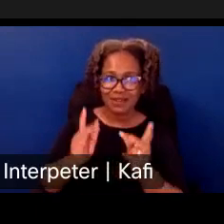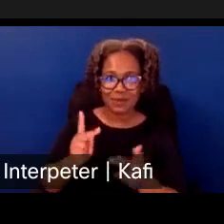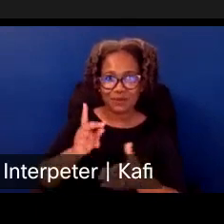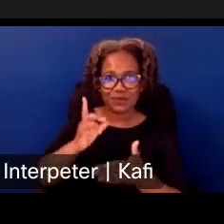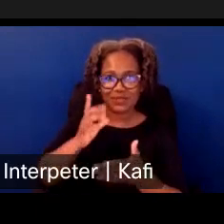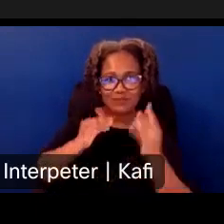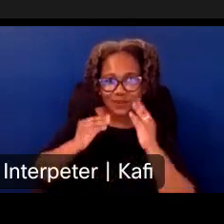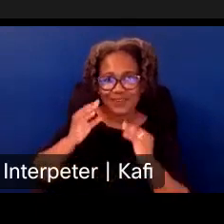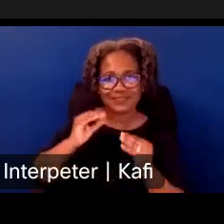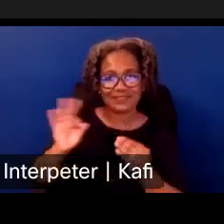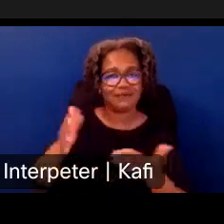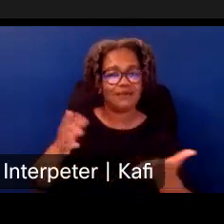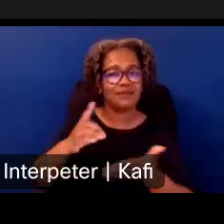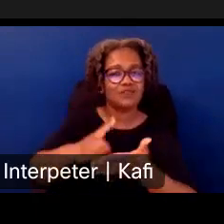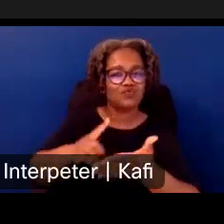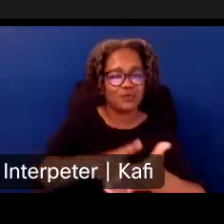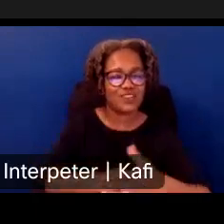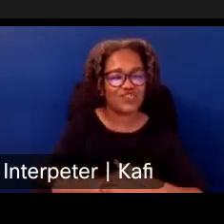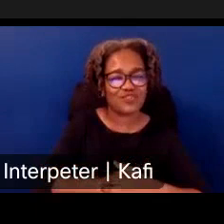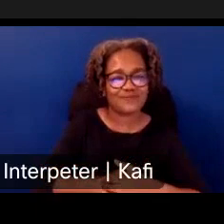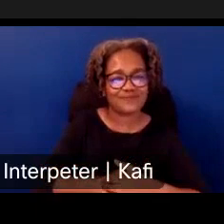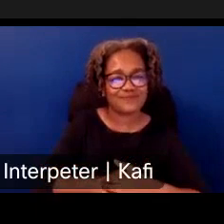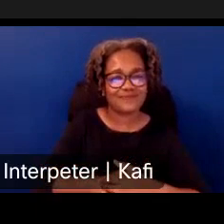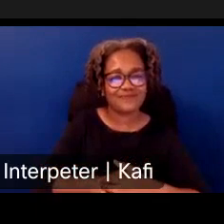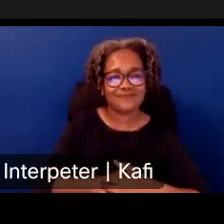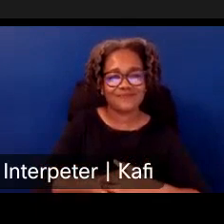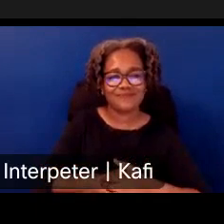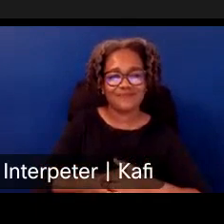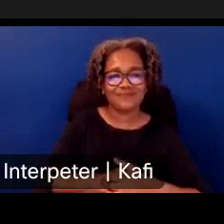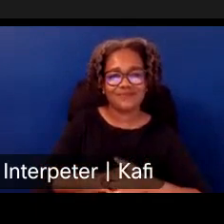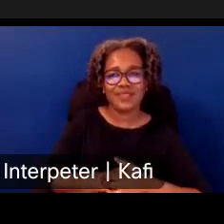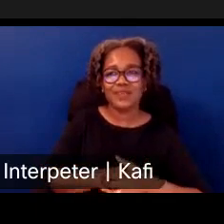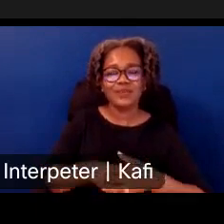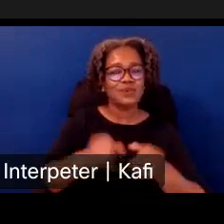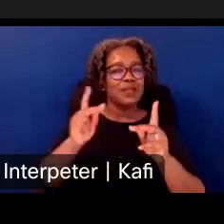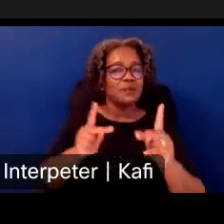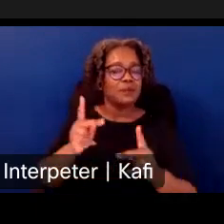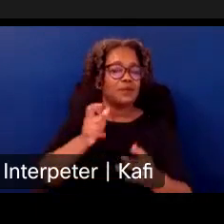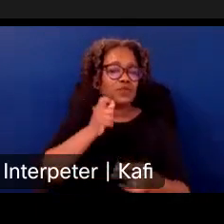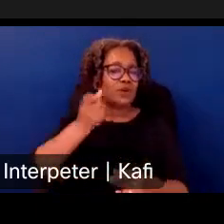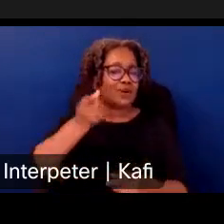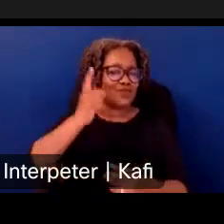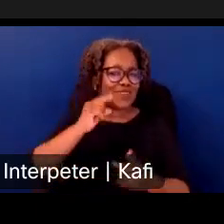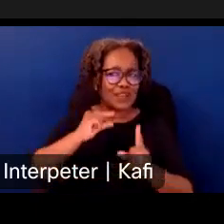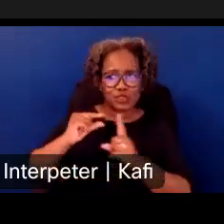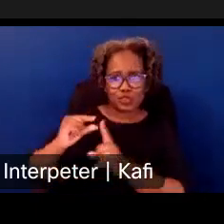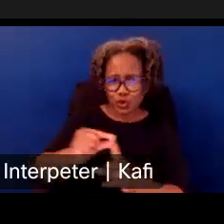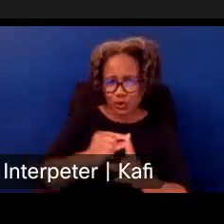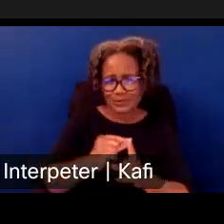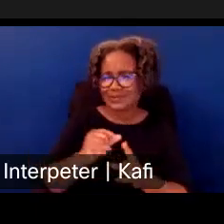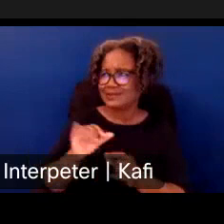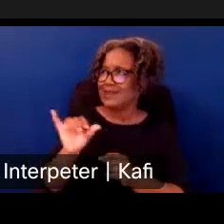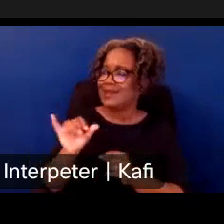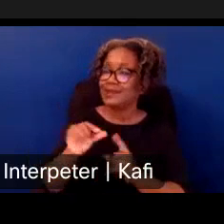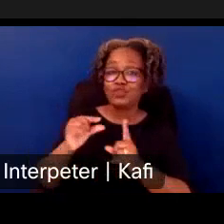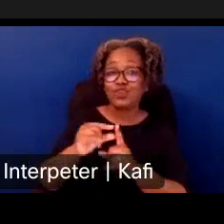who don't understand it, they're the word protective hairstyles. Can you explain